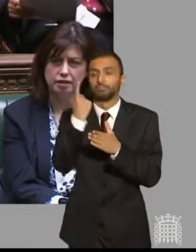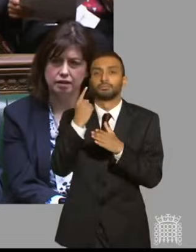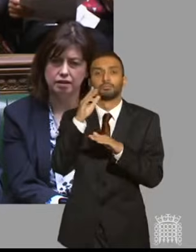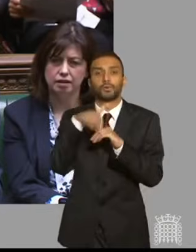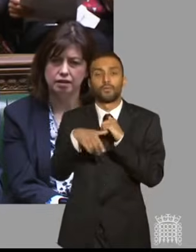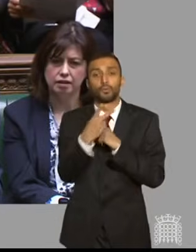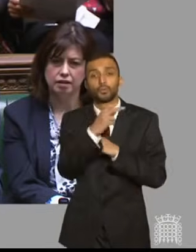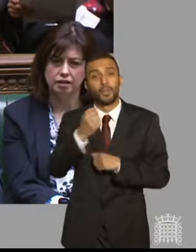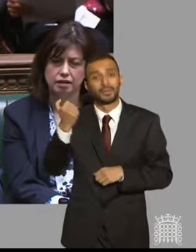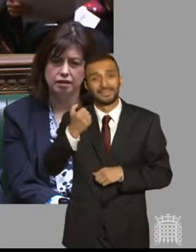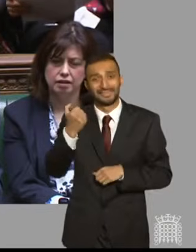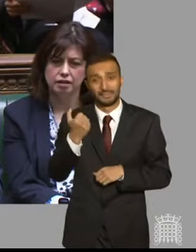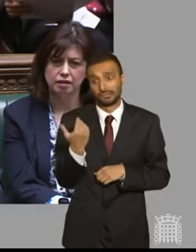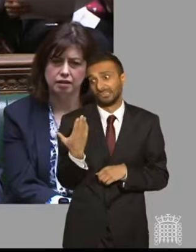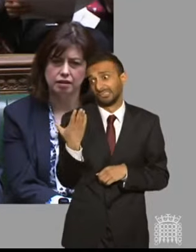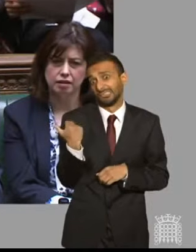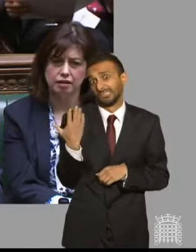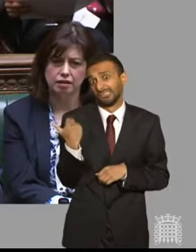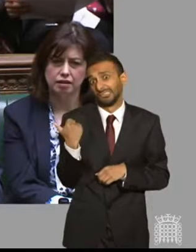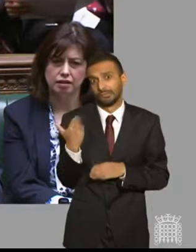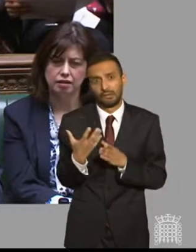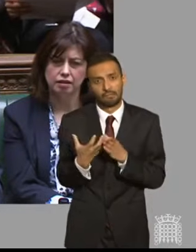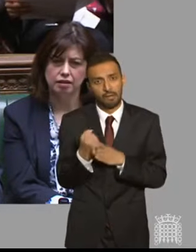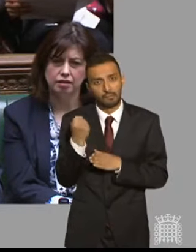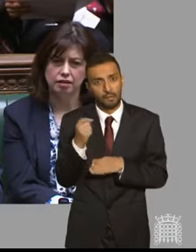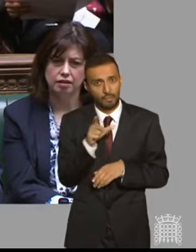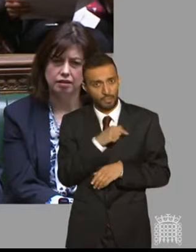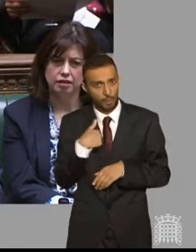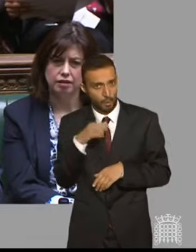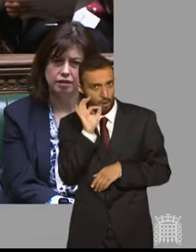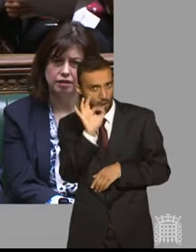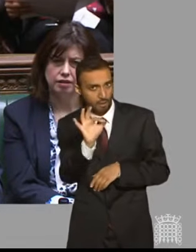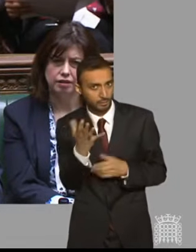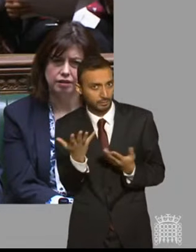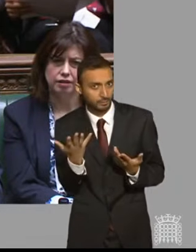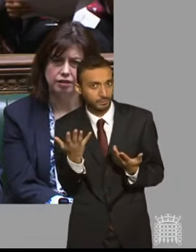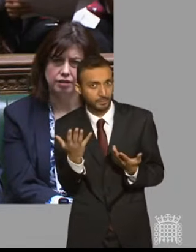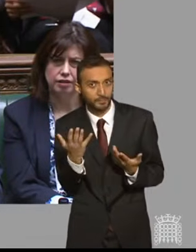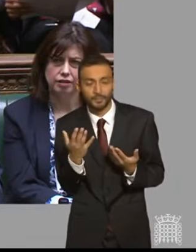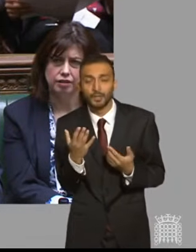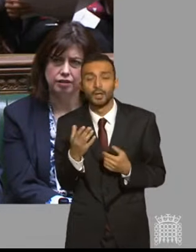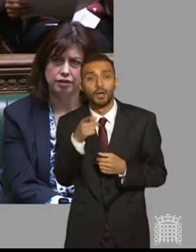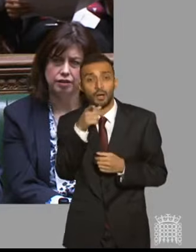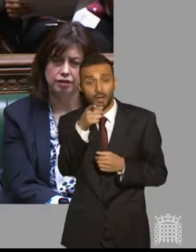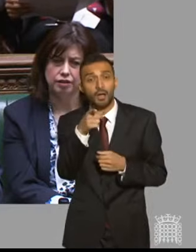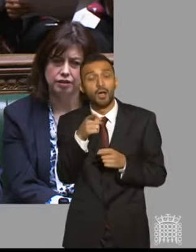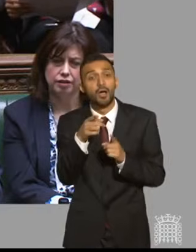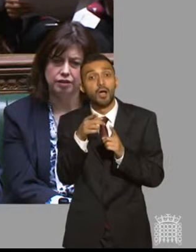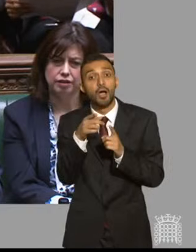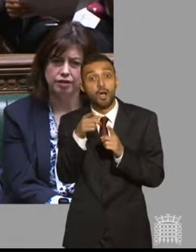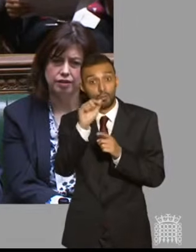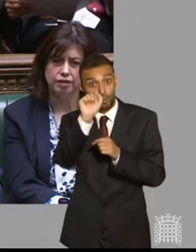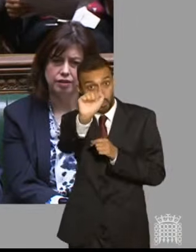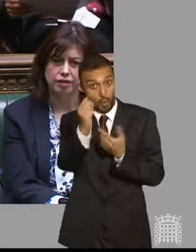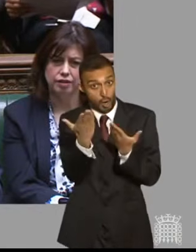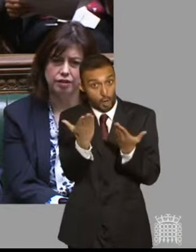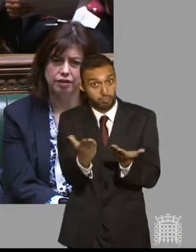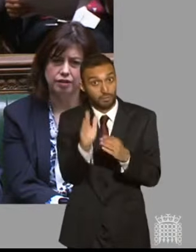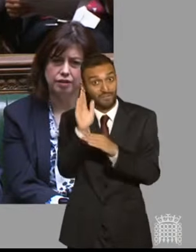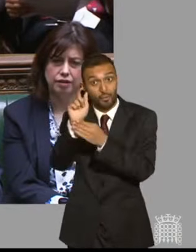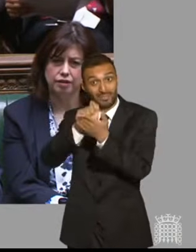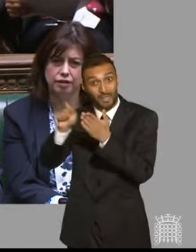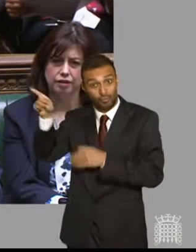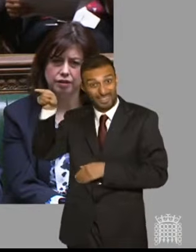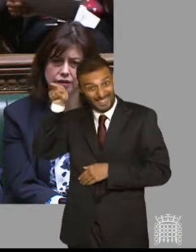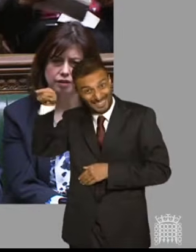Exactly. Considering the Prime Minister's Foreign Secretary was running the government in 2016, and one of the Prime Minister's current Cabinet Office ministers